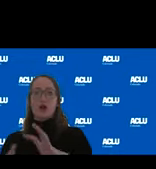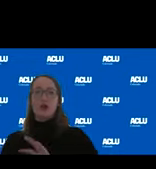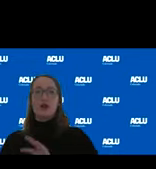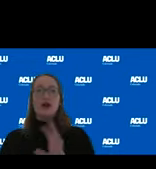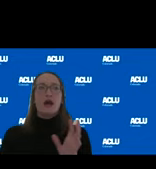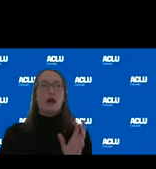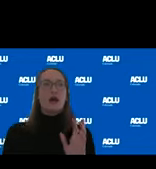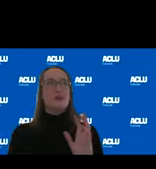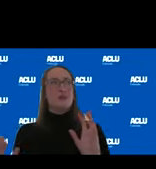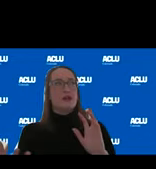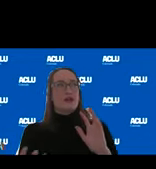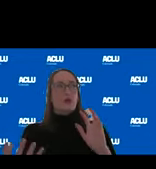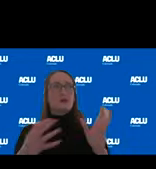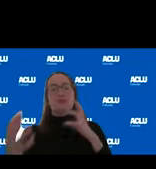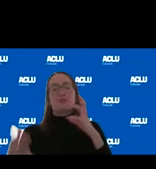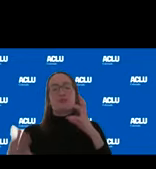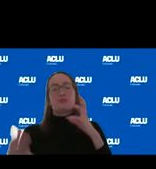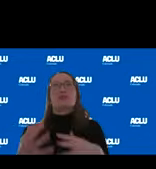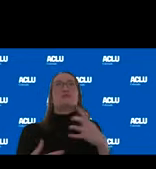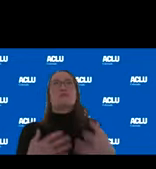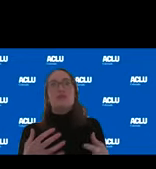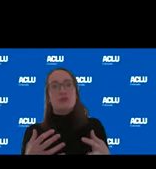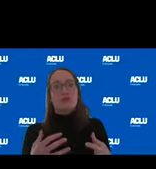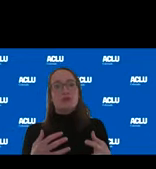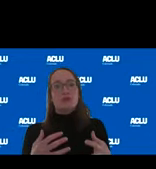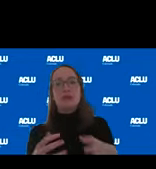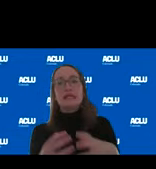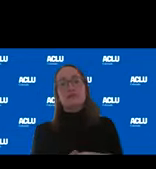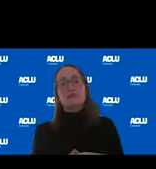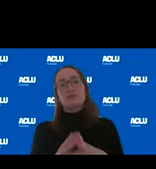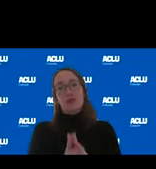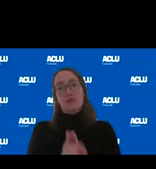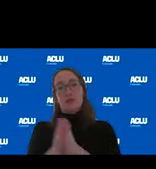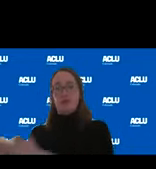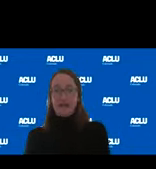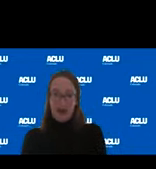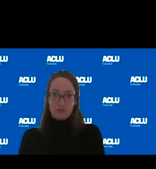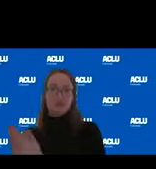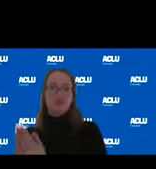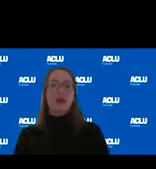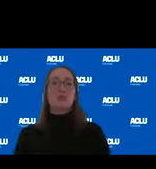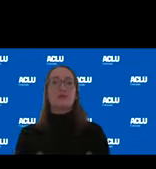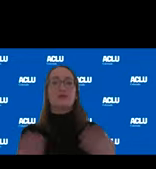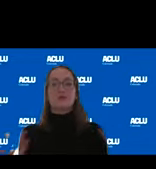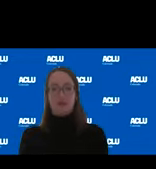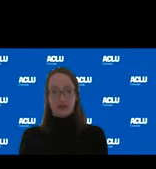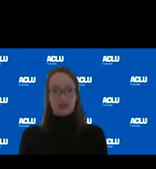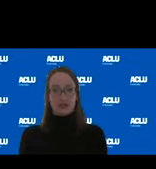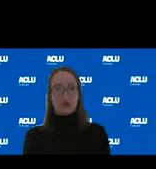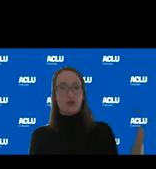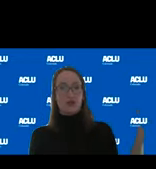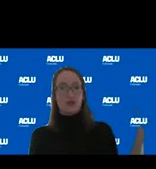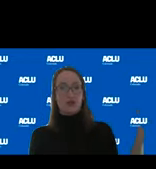know? What do we need to refresh or review to really understand what's going on with COVID now? Then we'll, of